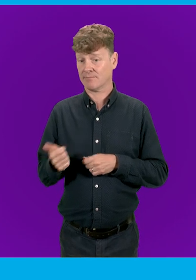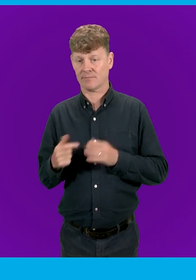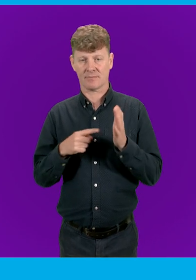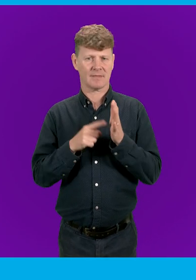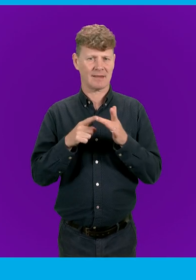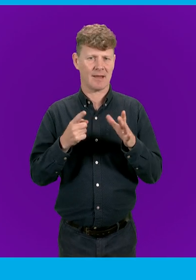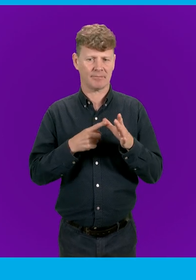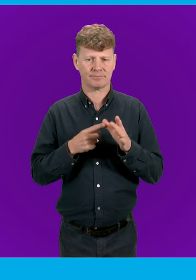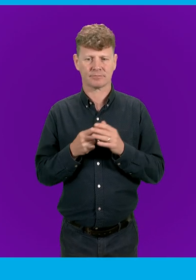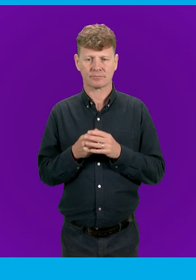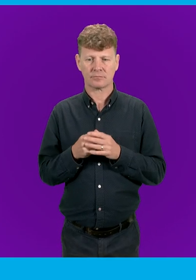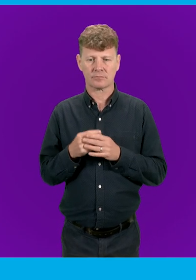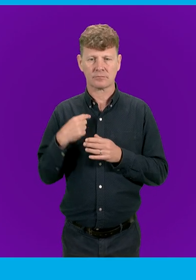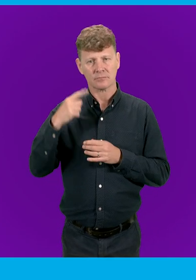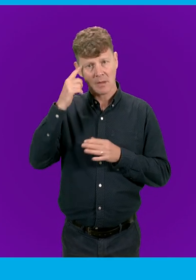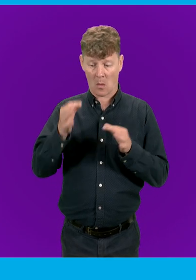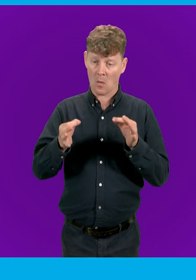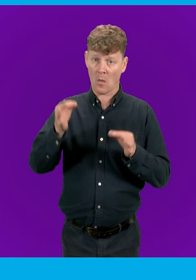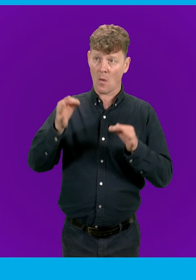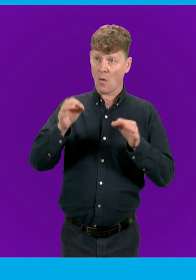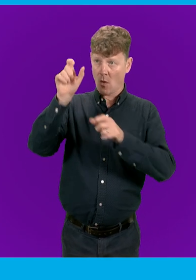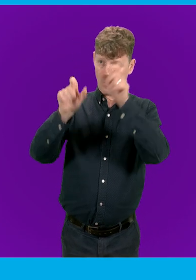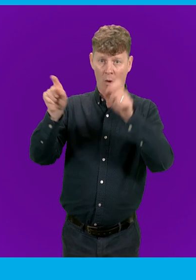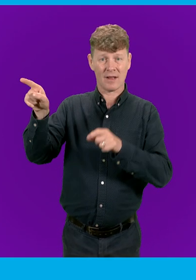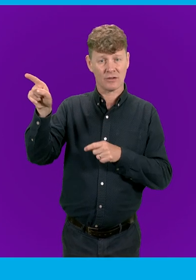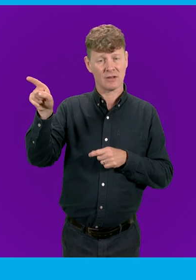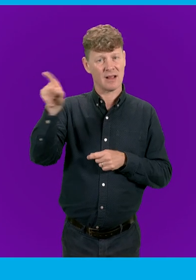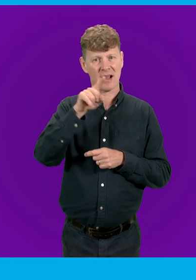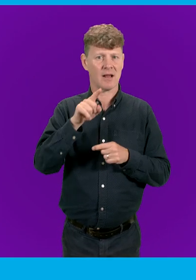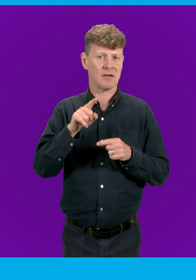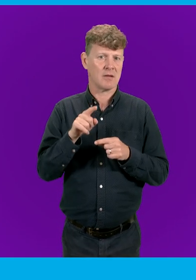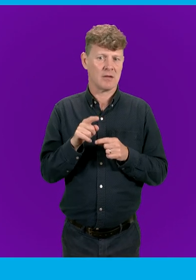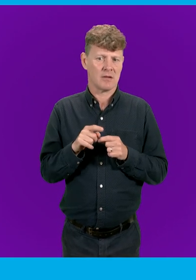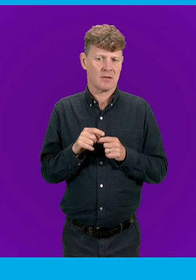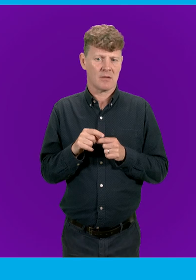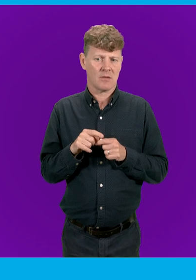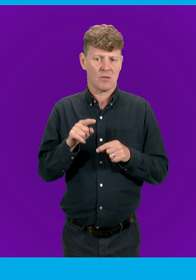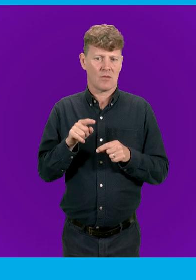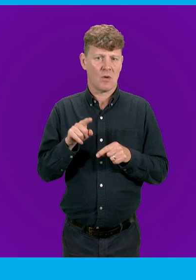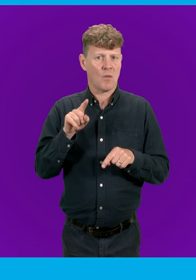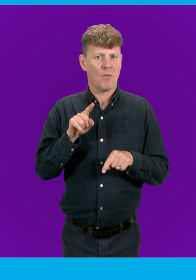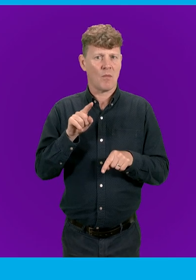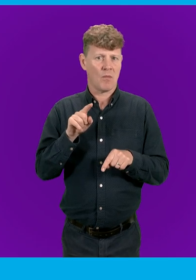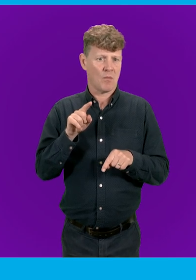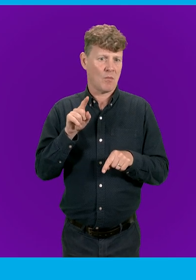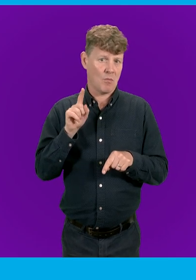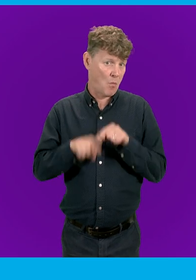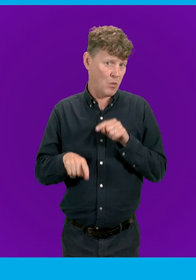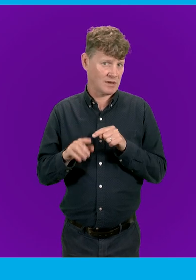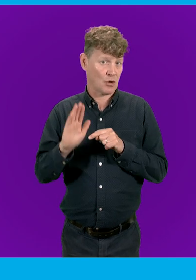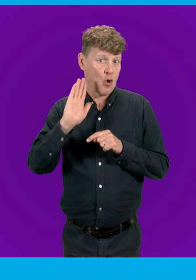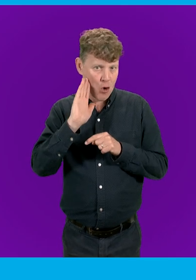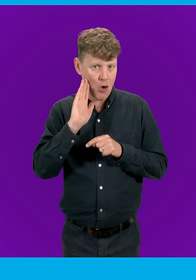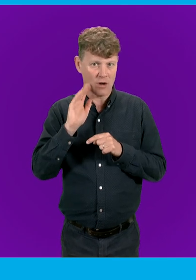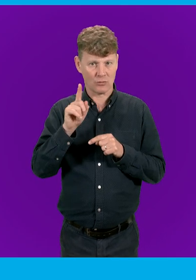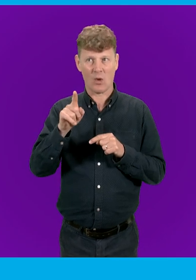that obviously politicians are the one who will probably be the most heard, so we really want them to carry on the conversation